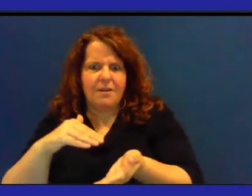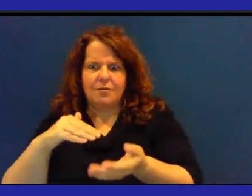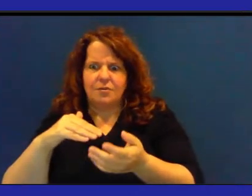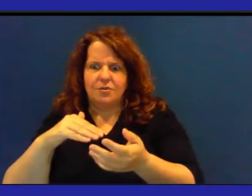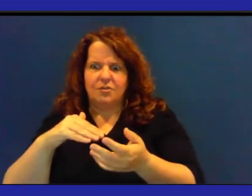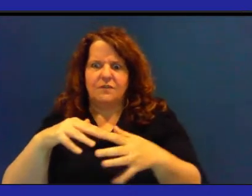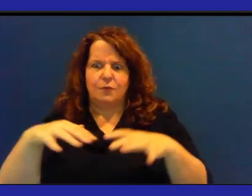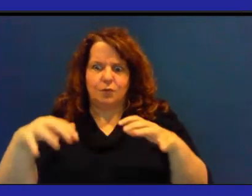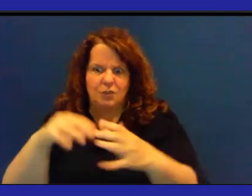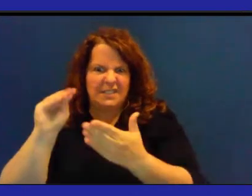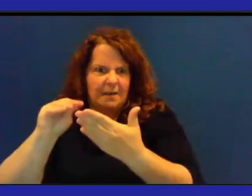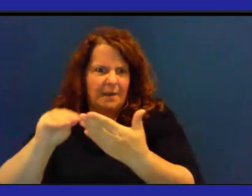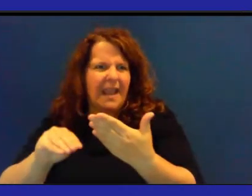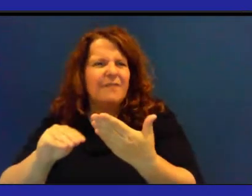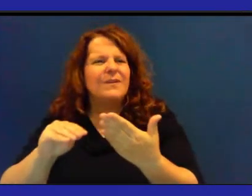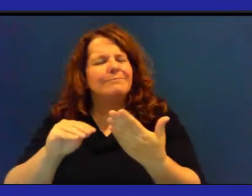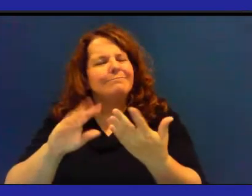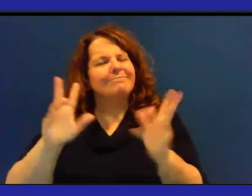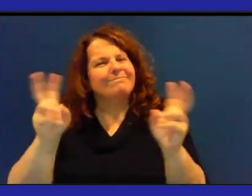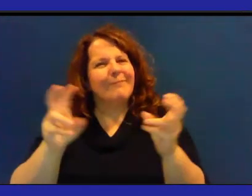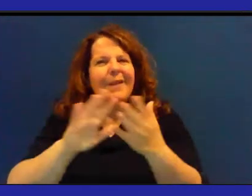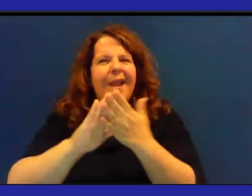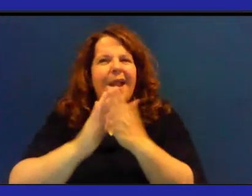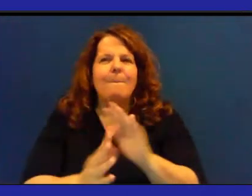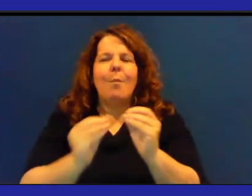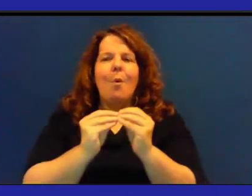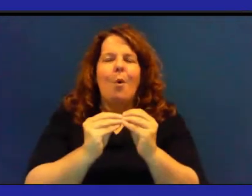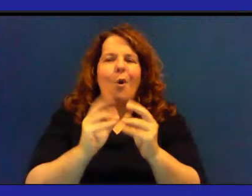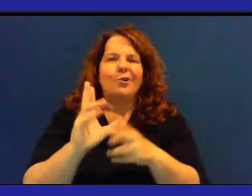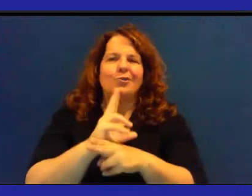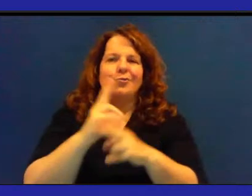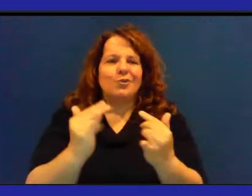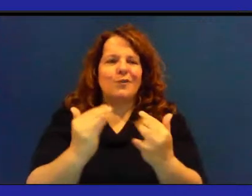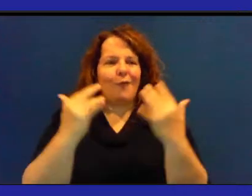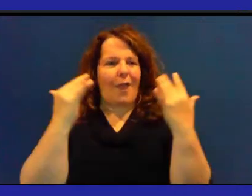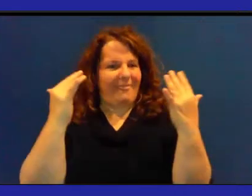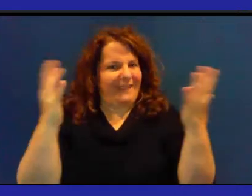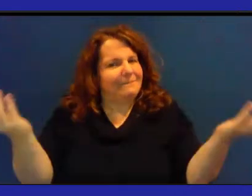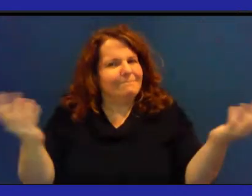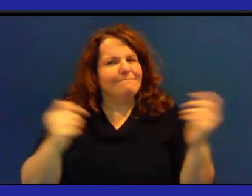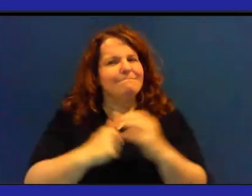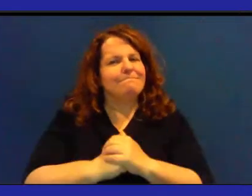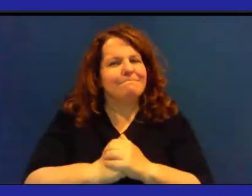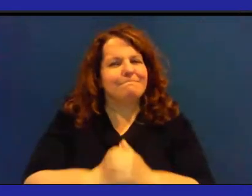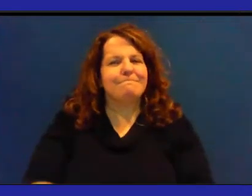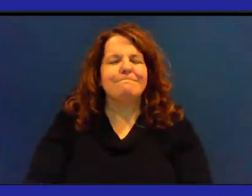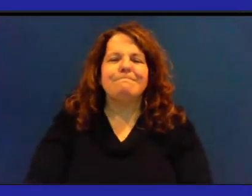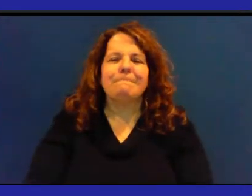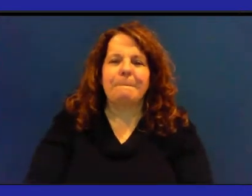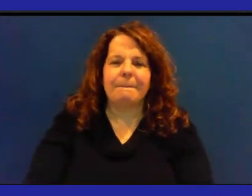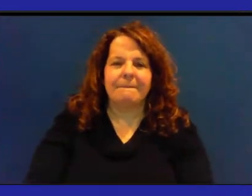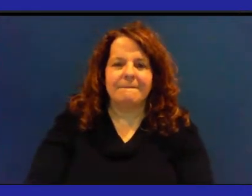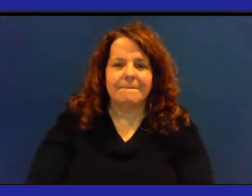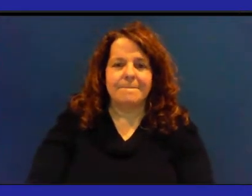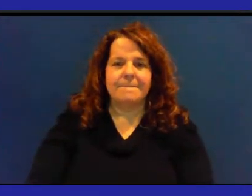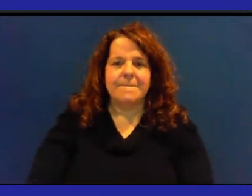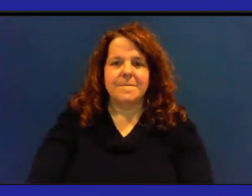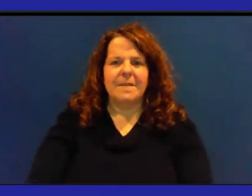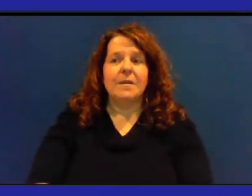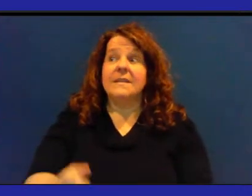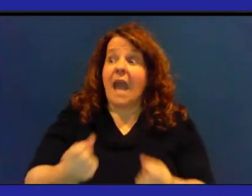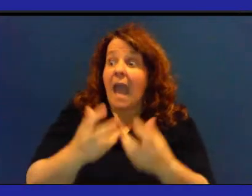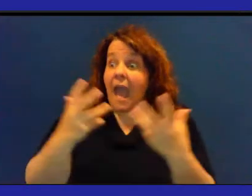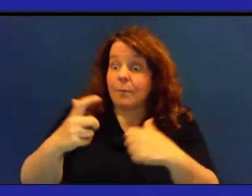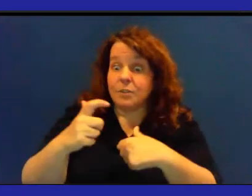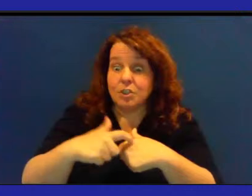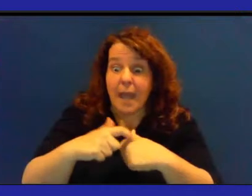make it user friendly? And so we can think about that as a wellness thing as well, right? How much time are people logging in at